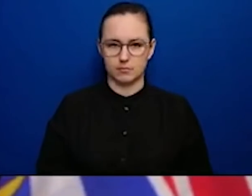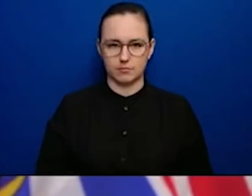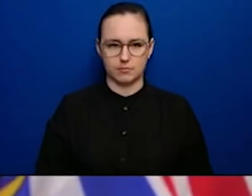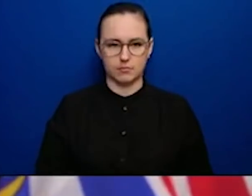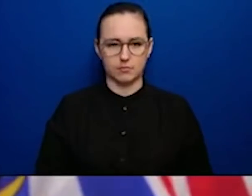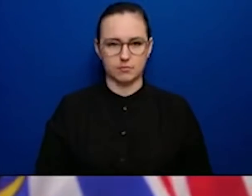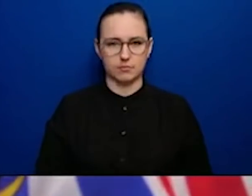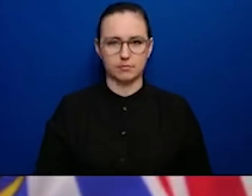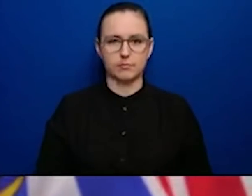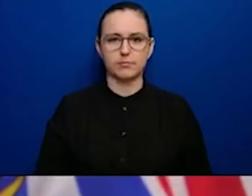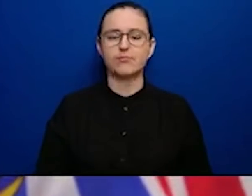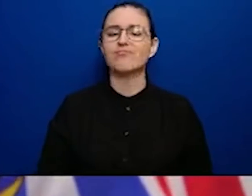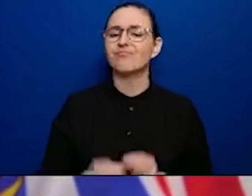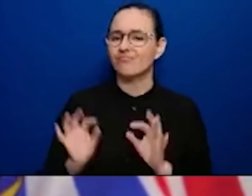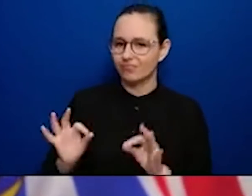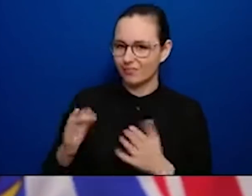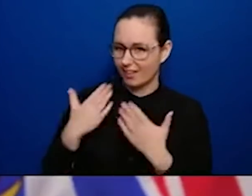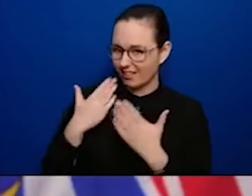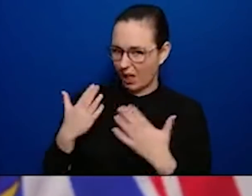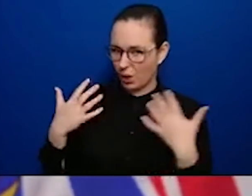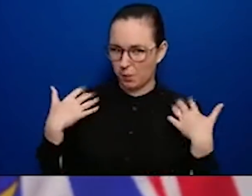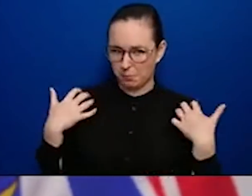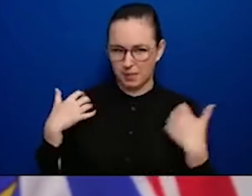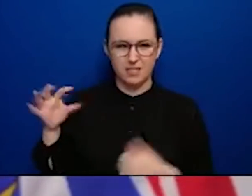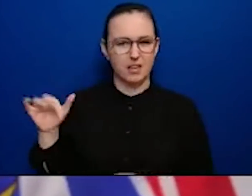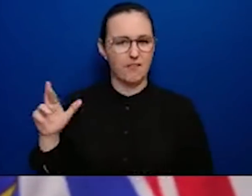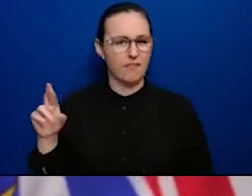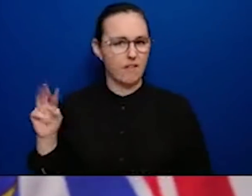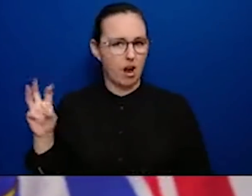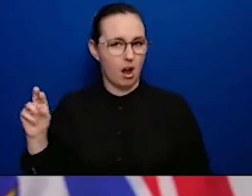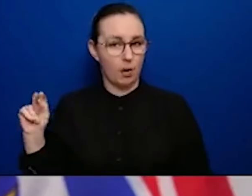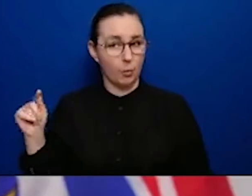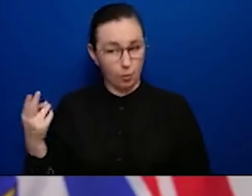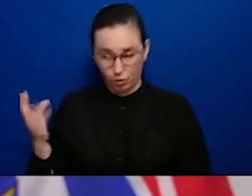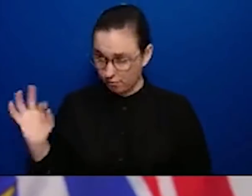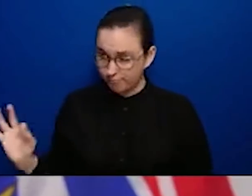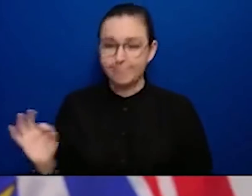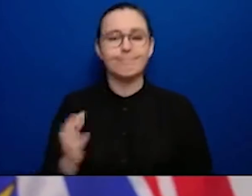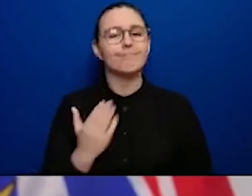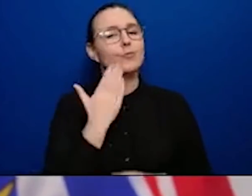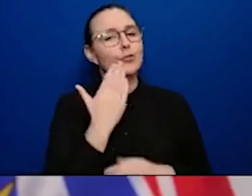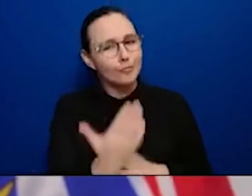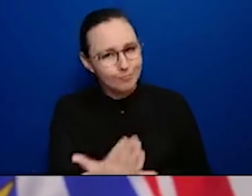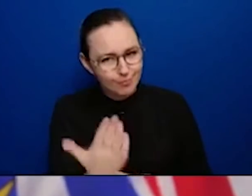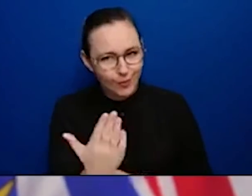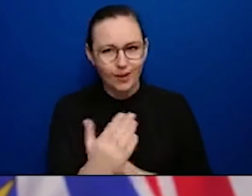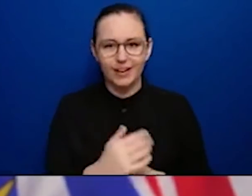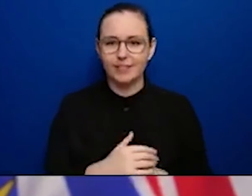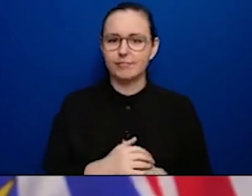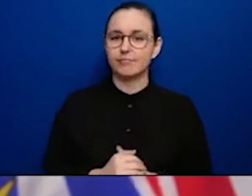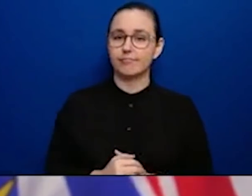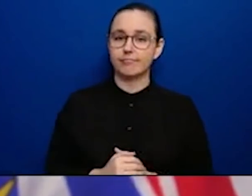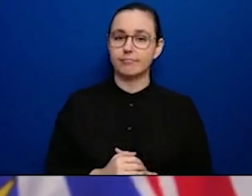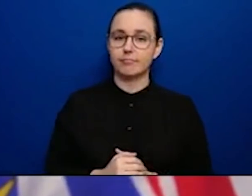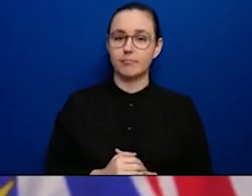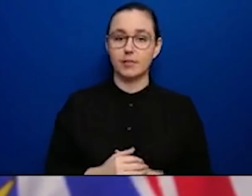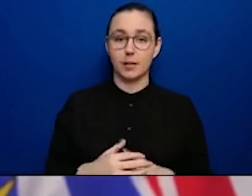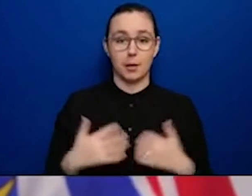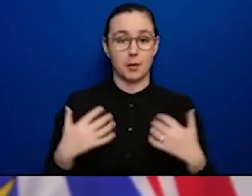Thank you very much, Minister Farnworth, and good morning. Like other agencies in government, the Ministry